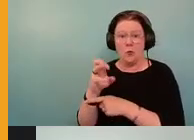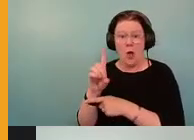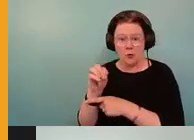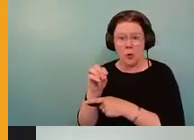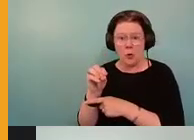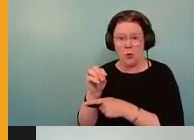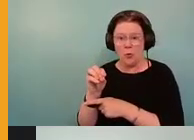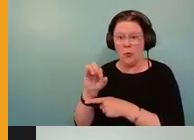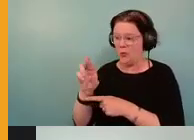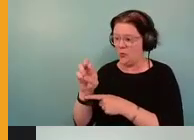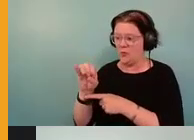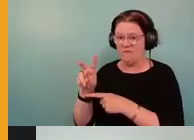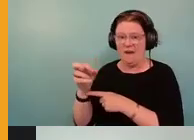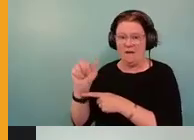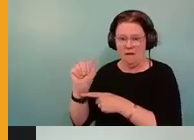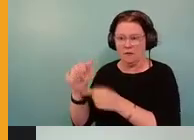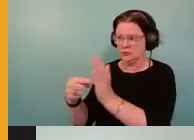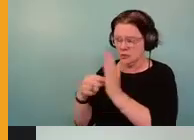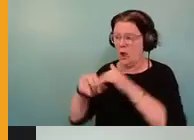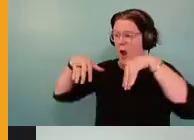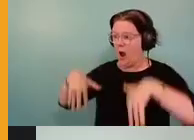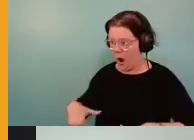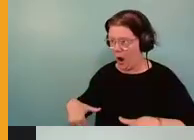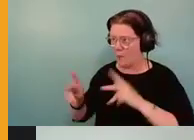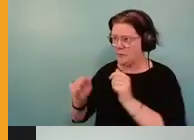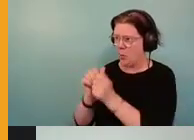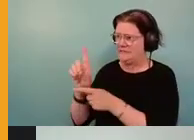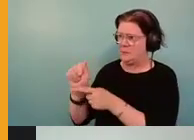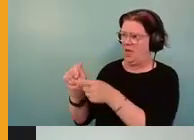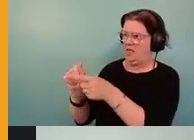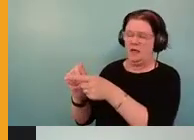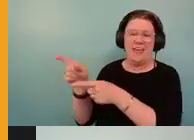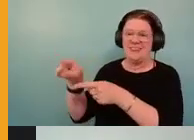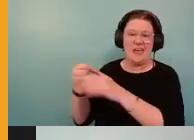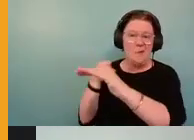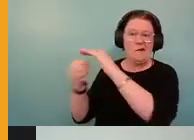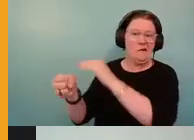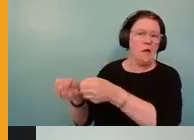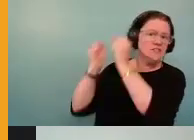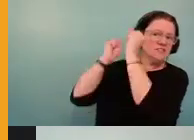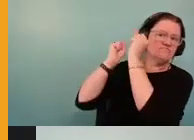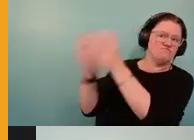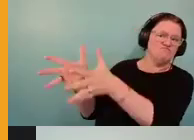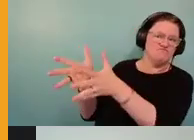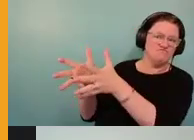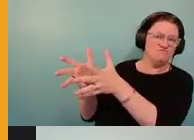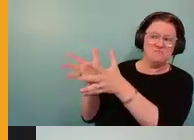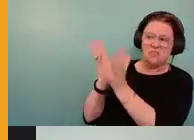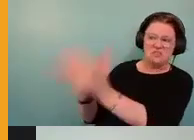with disabilities were being the only way I can say warehoused or dumped into